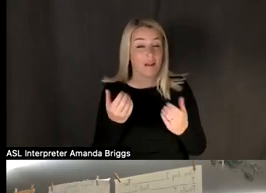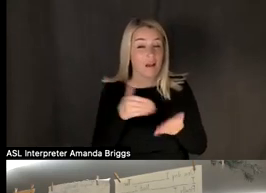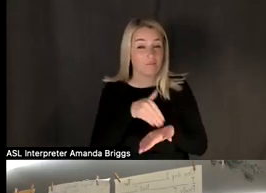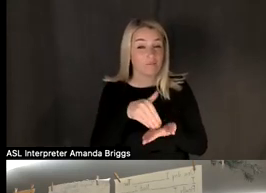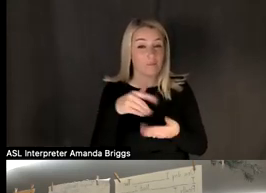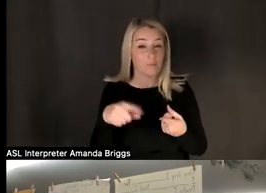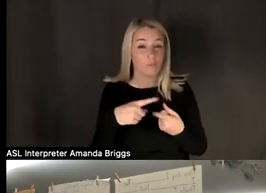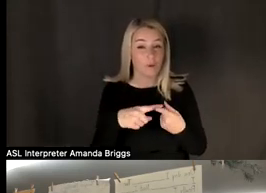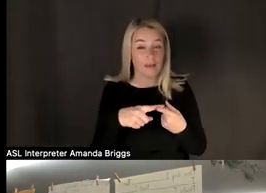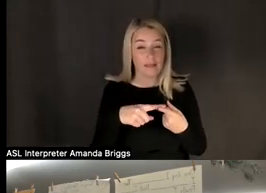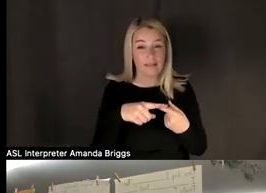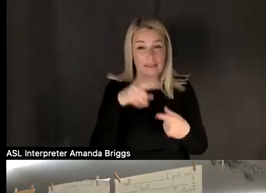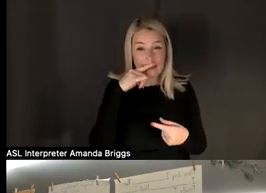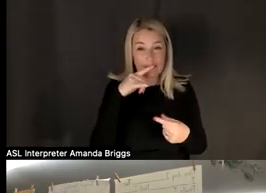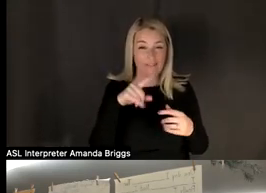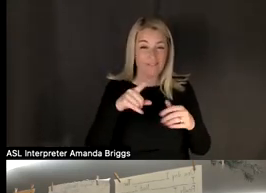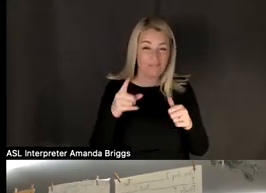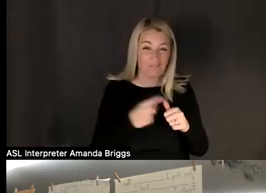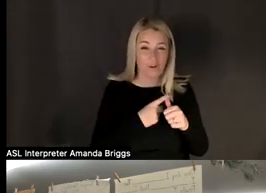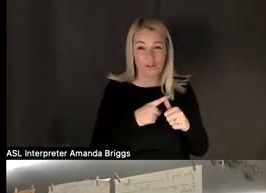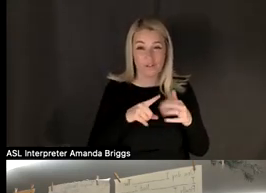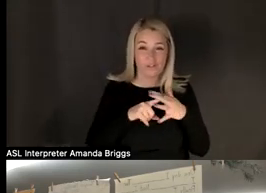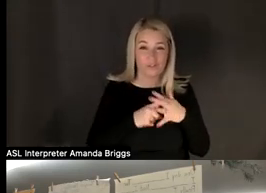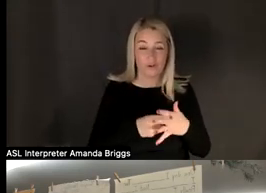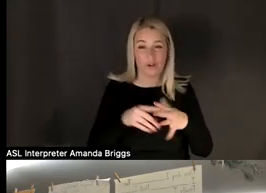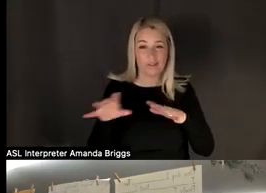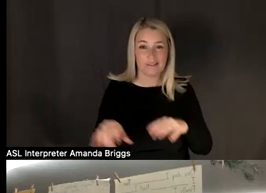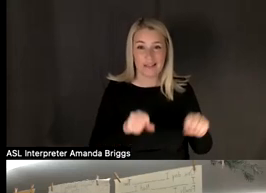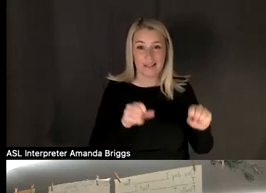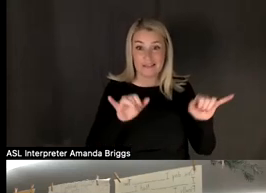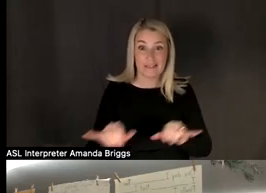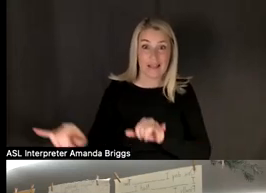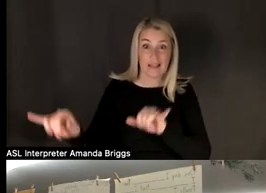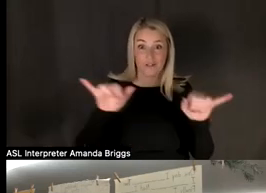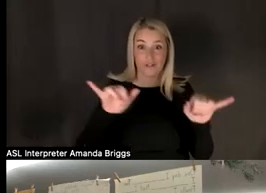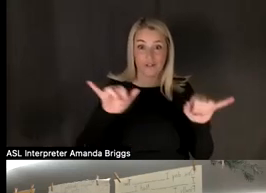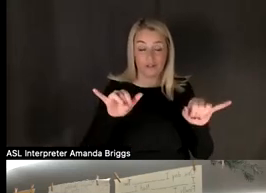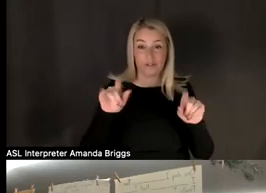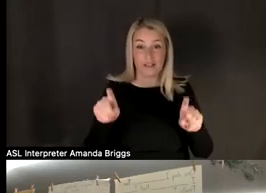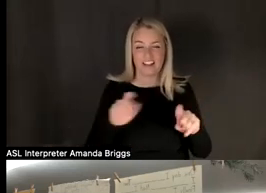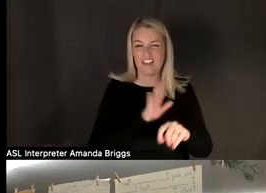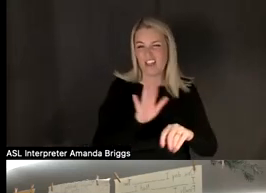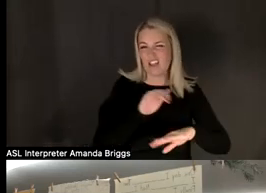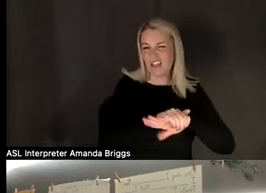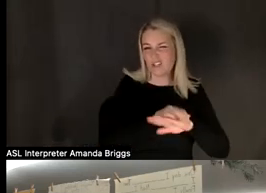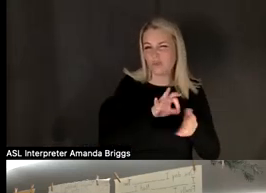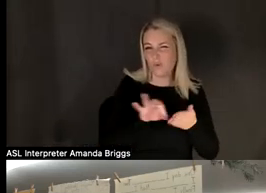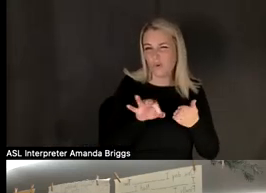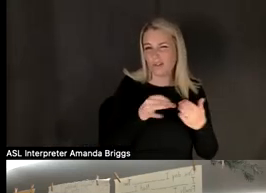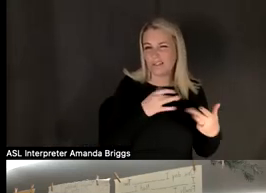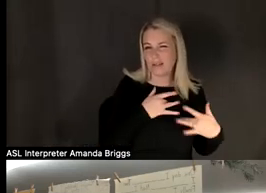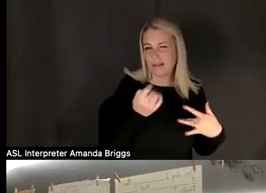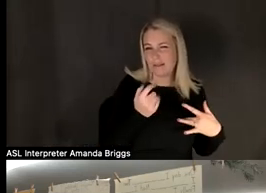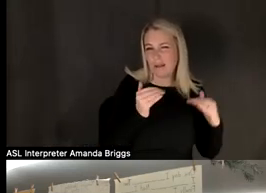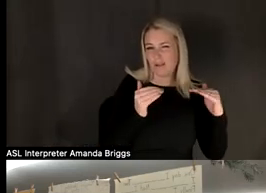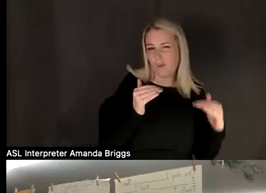taking standardized tests at our school, their English scores are lower than other schools in the state and the county that are English